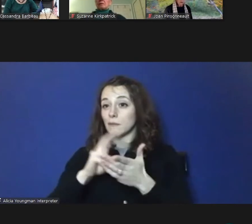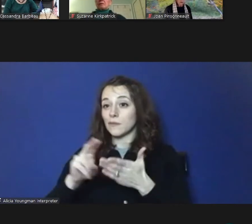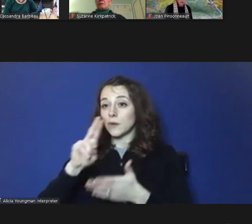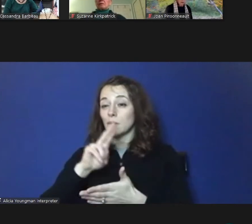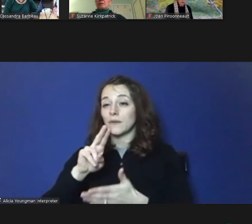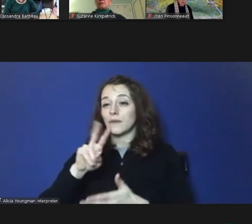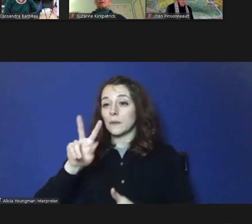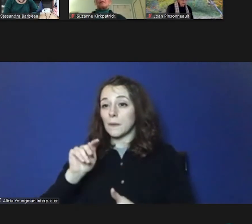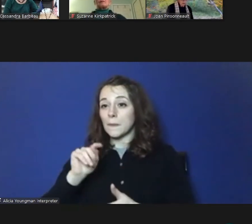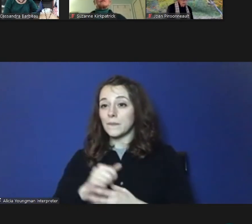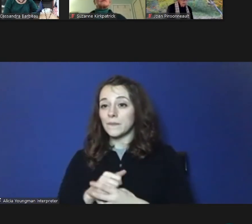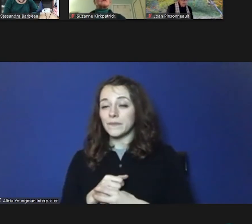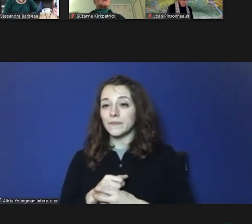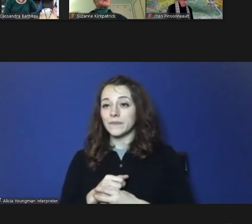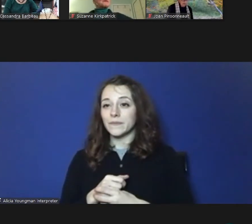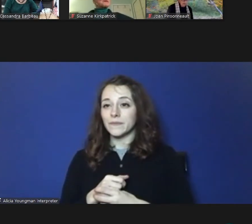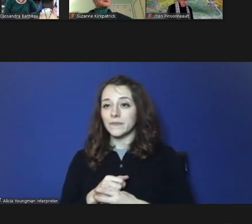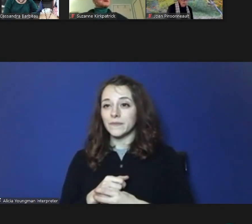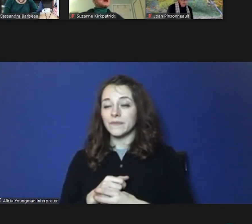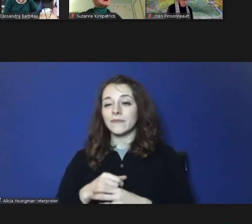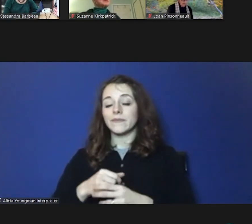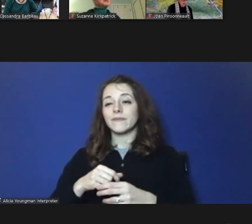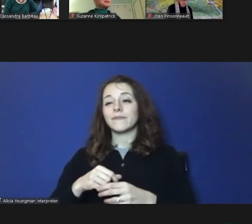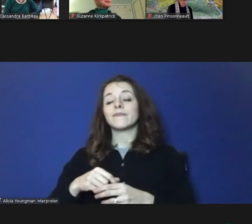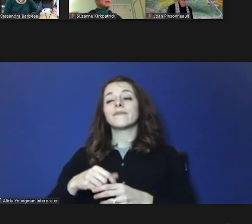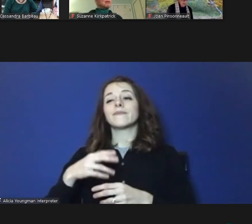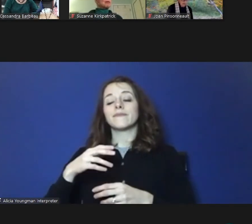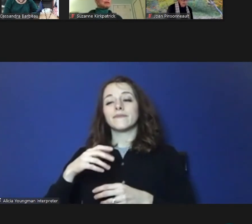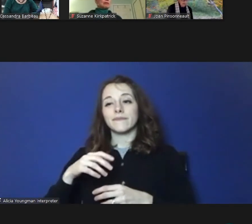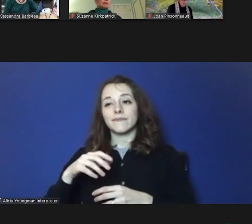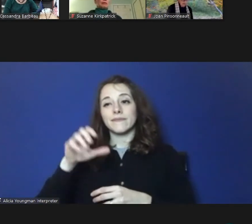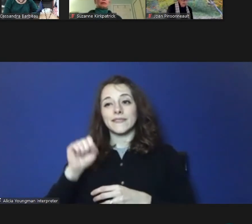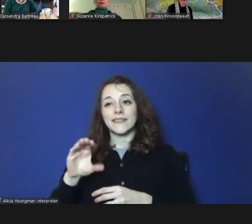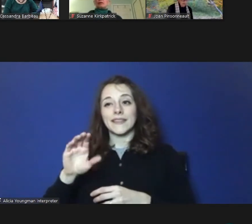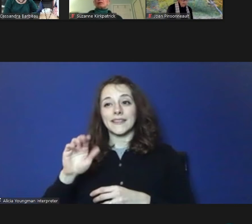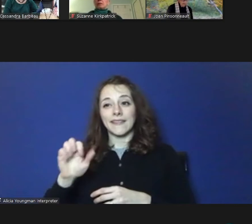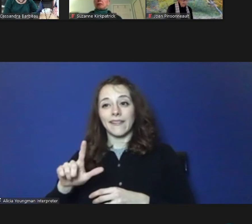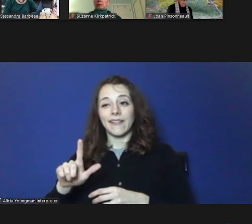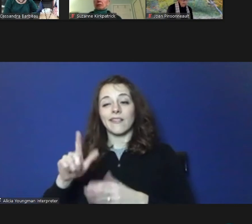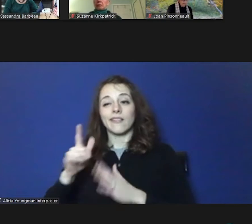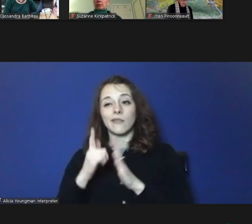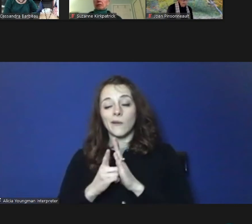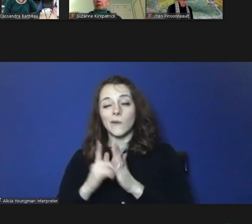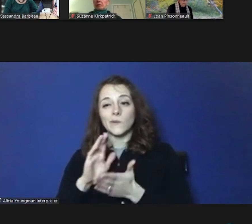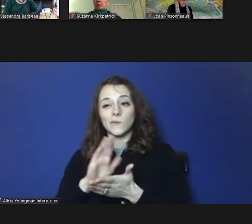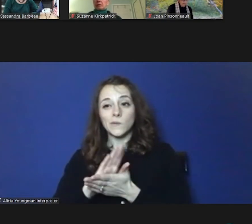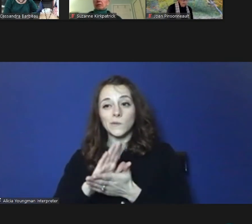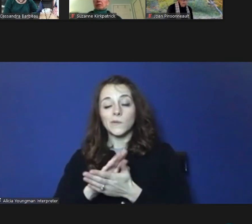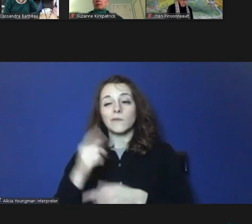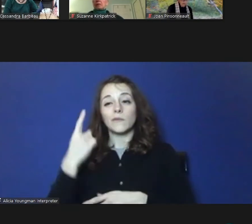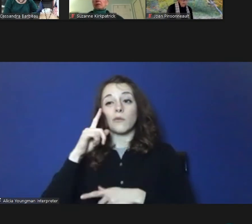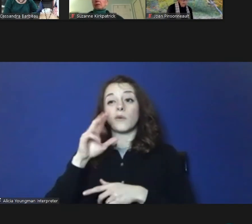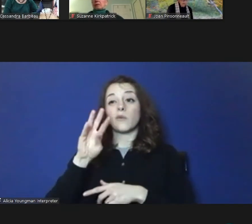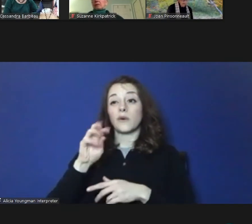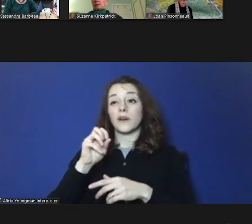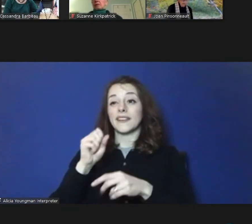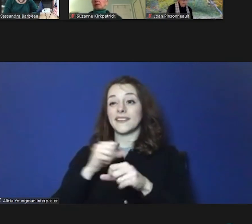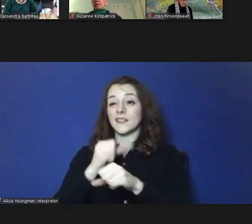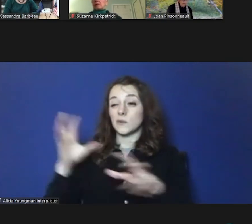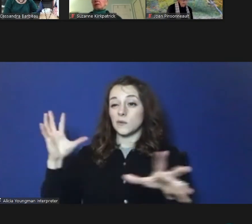Vermont and Suffolk Law School, and for 40 years he resided in